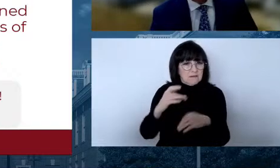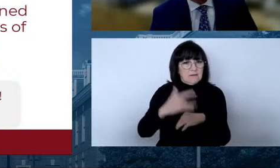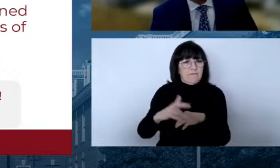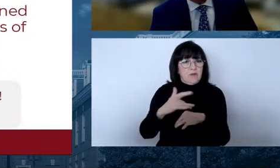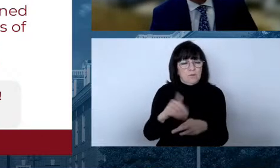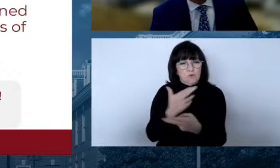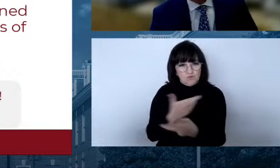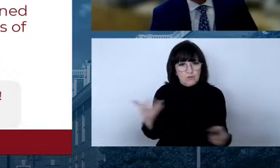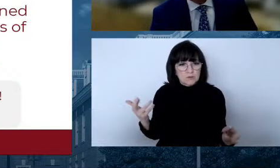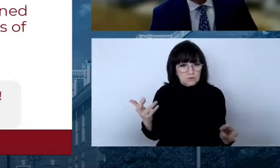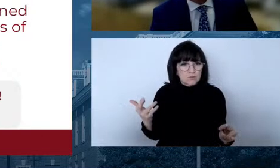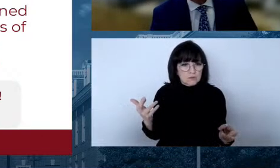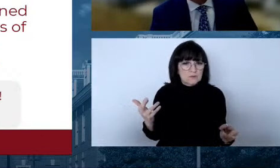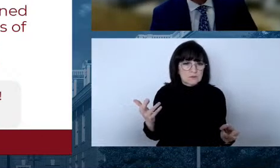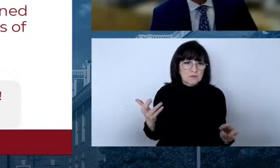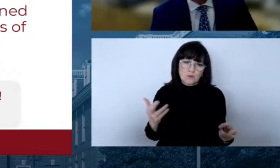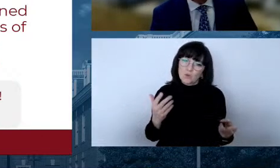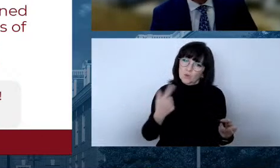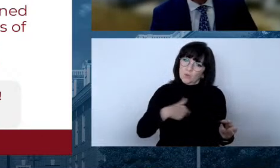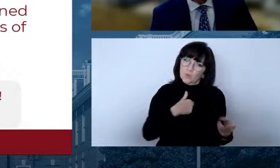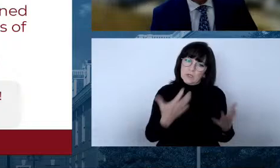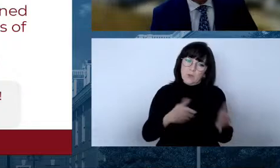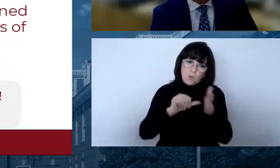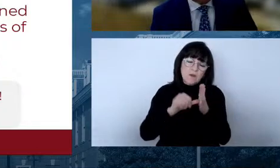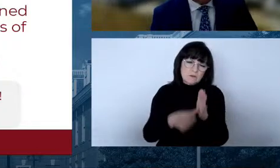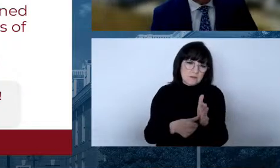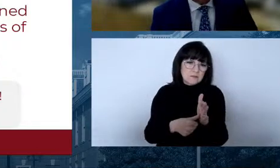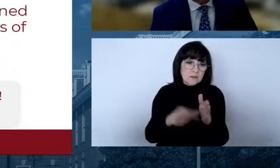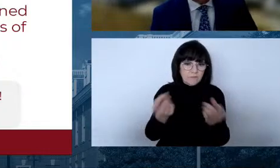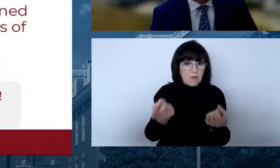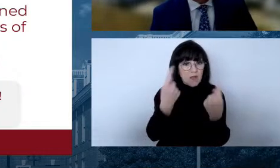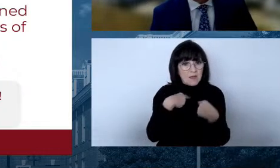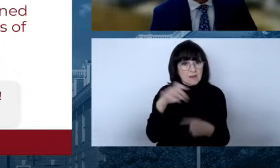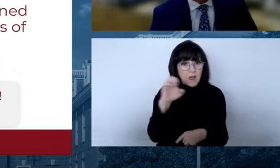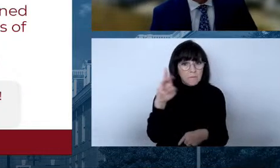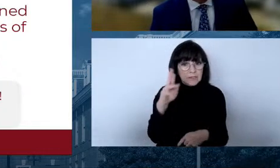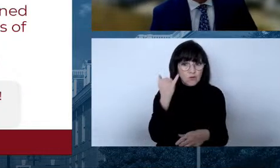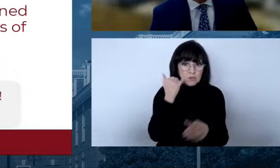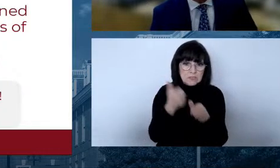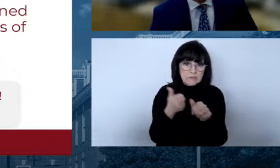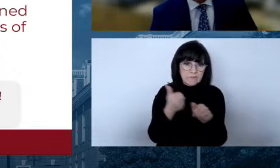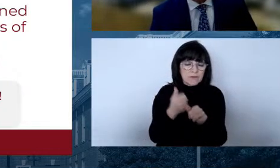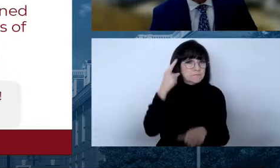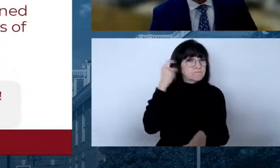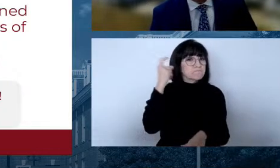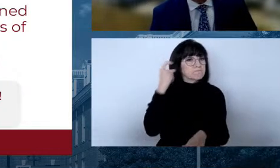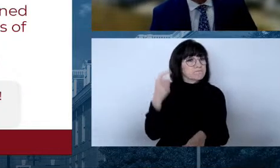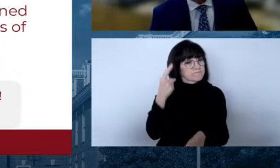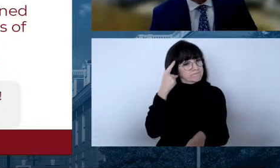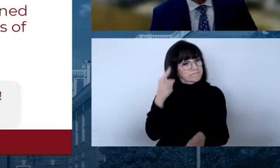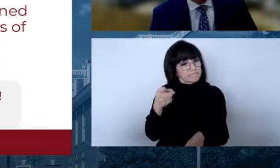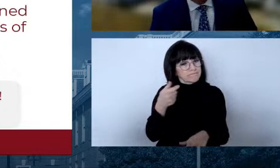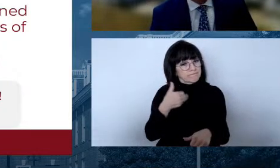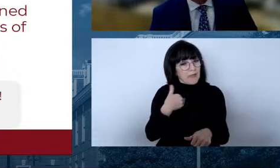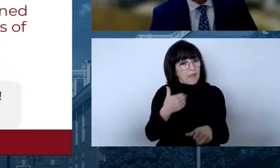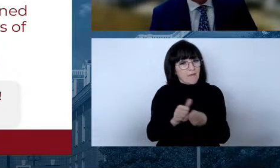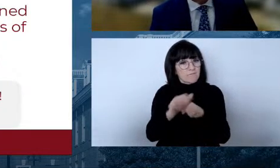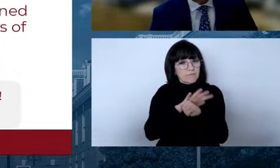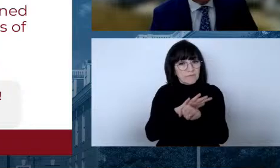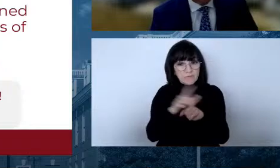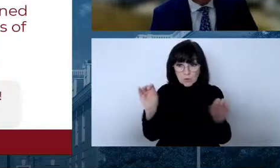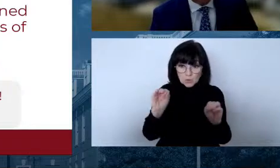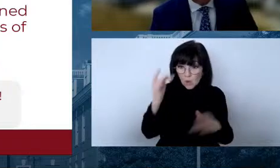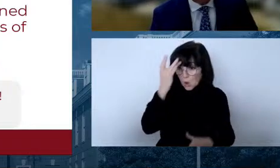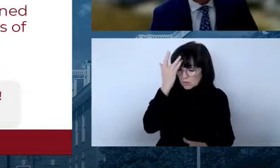that's really what someone should do if they're concerned. They can talk to their primary care physician. There may be urgent care that's appropriate, but unless you're